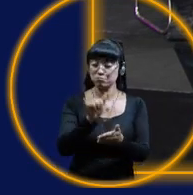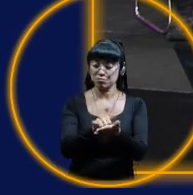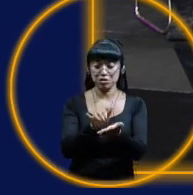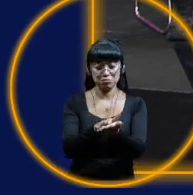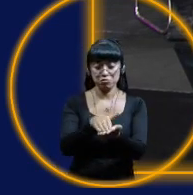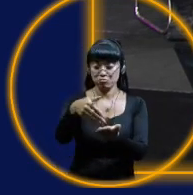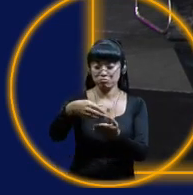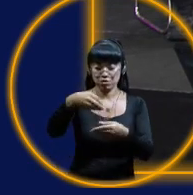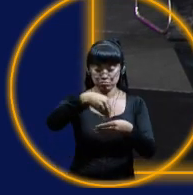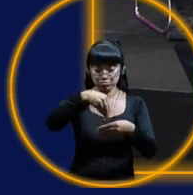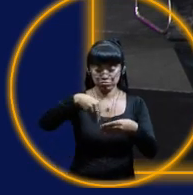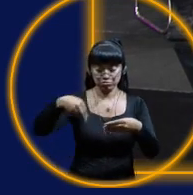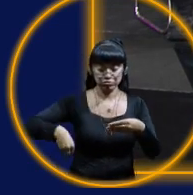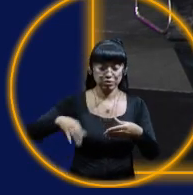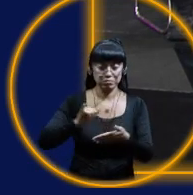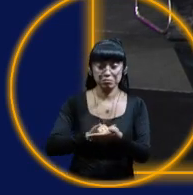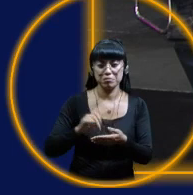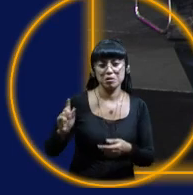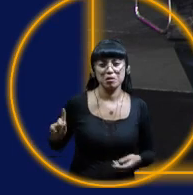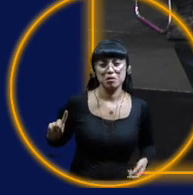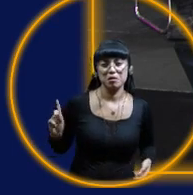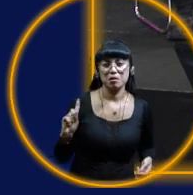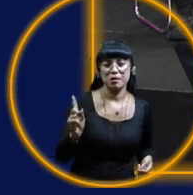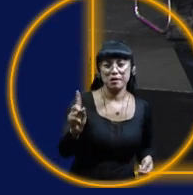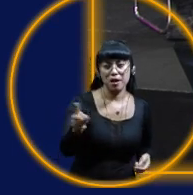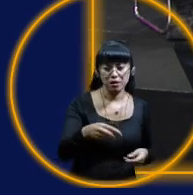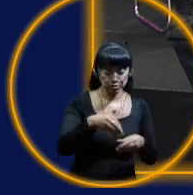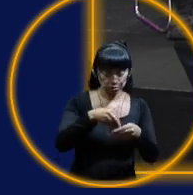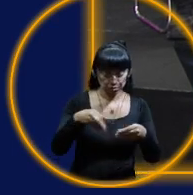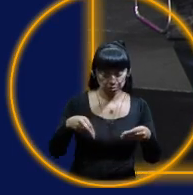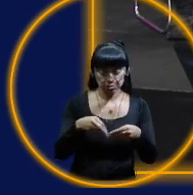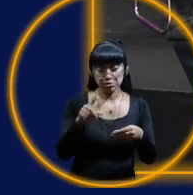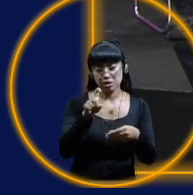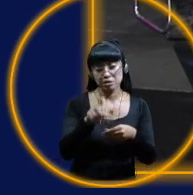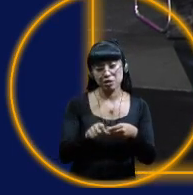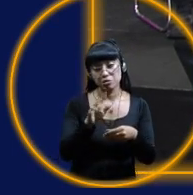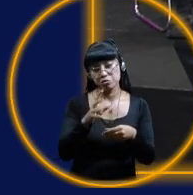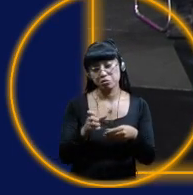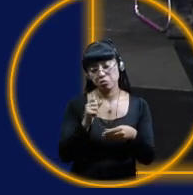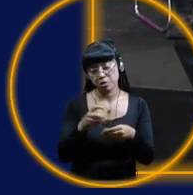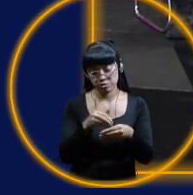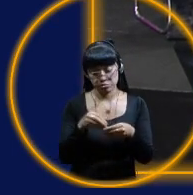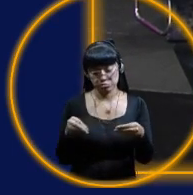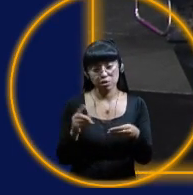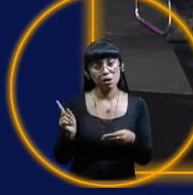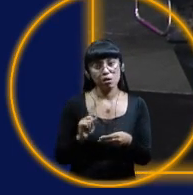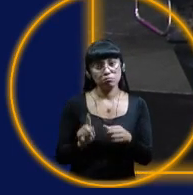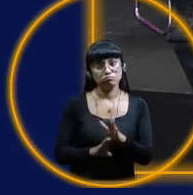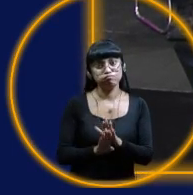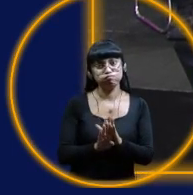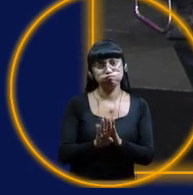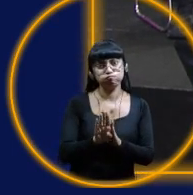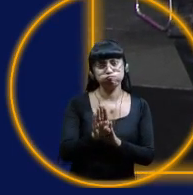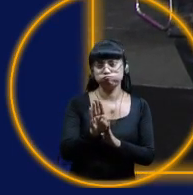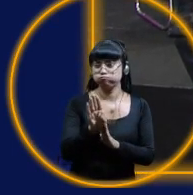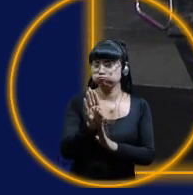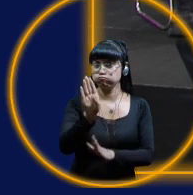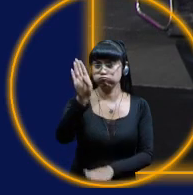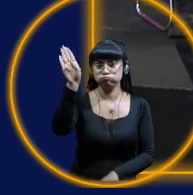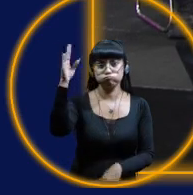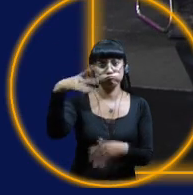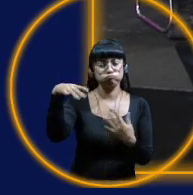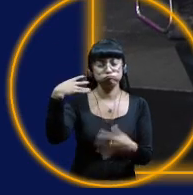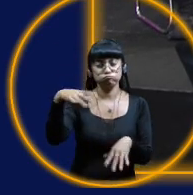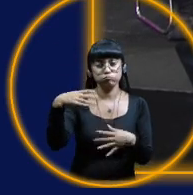like 5-6 years. That's wild. I mean, he's grown so much. They must have grown with him. That's very